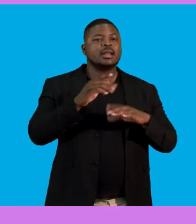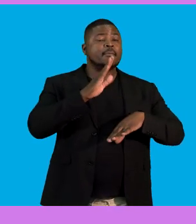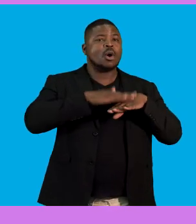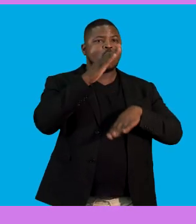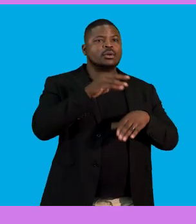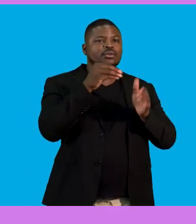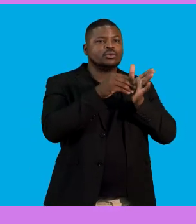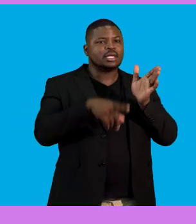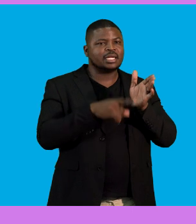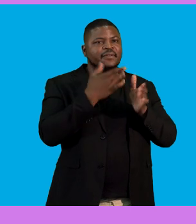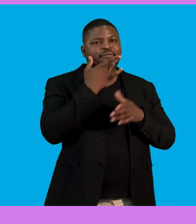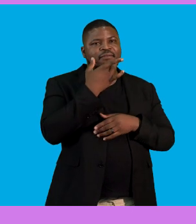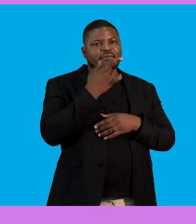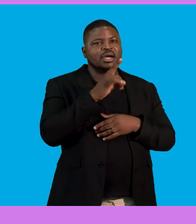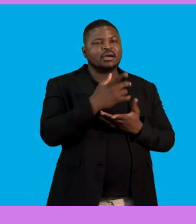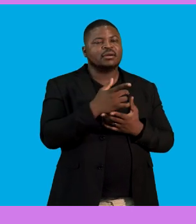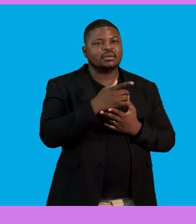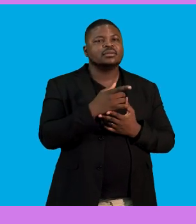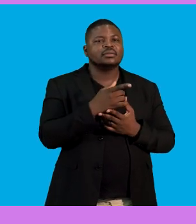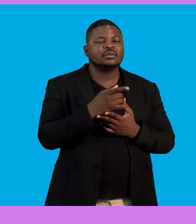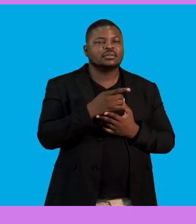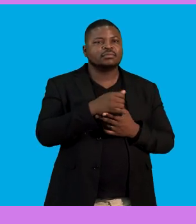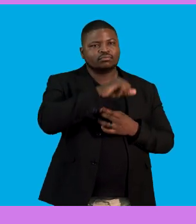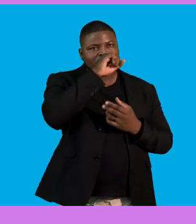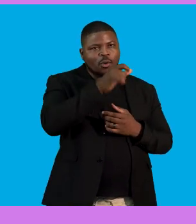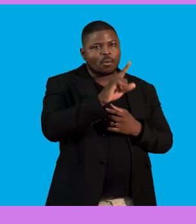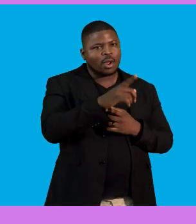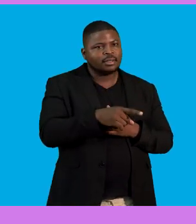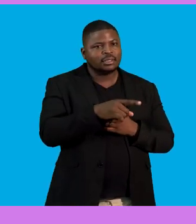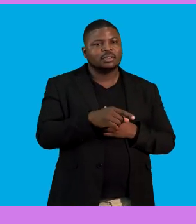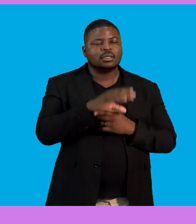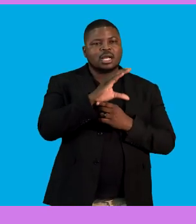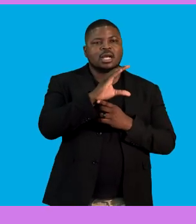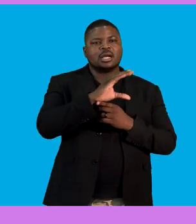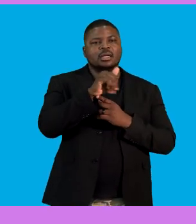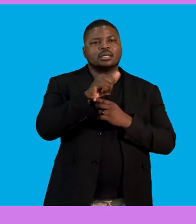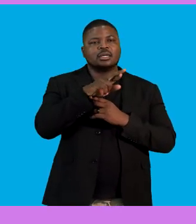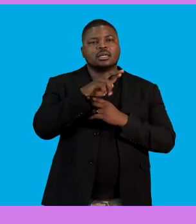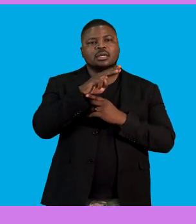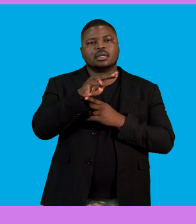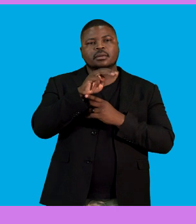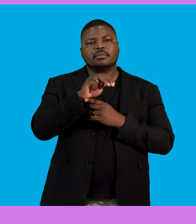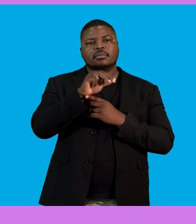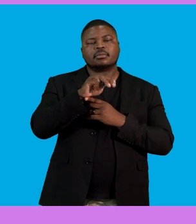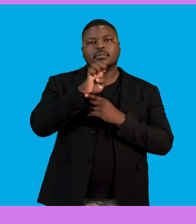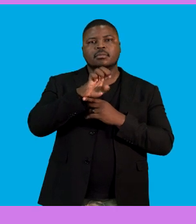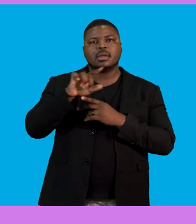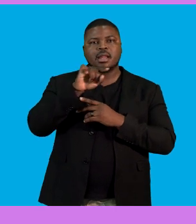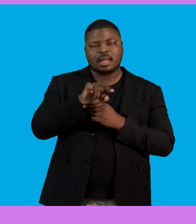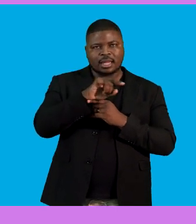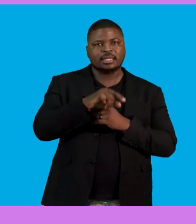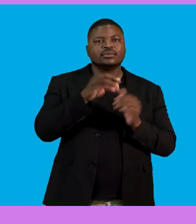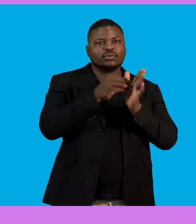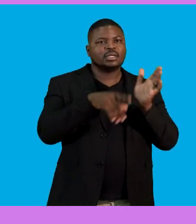the highest flavor, or the flavor that had the more learners, was actually caramel. So it means caramel was